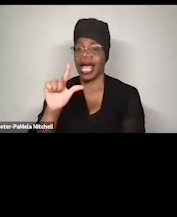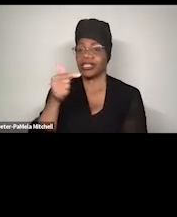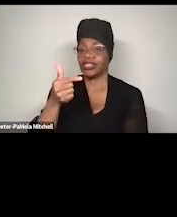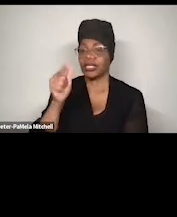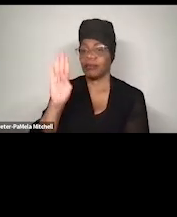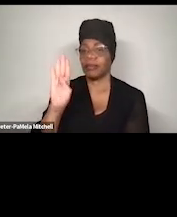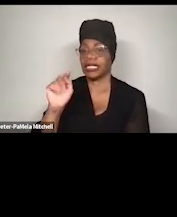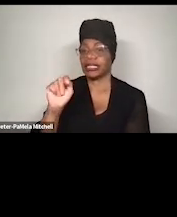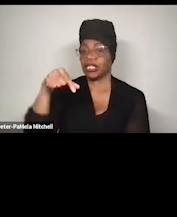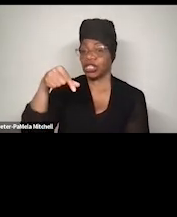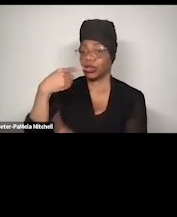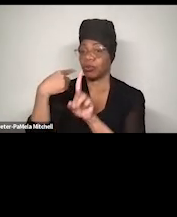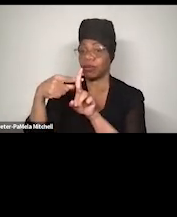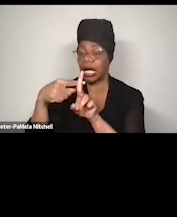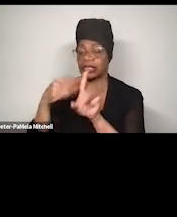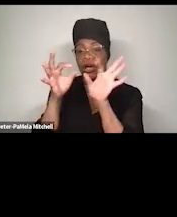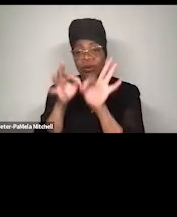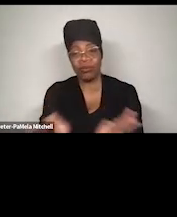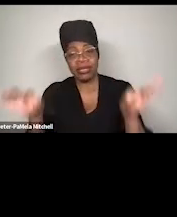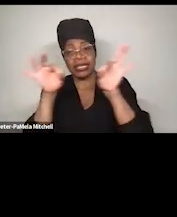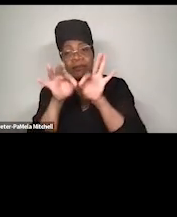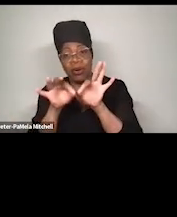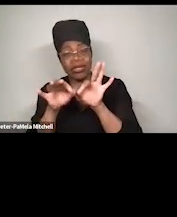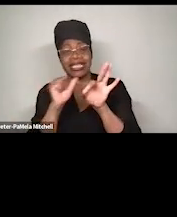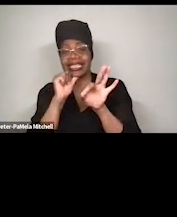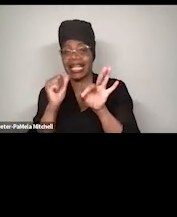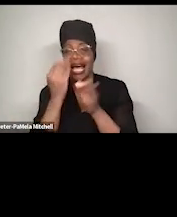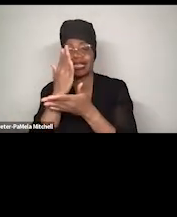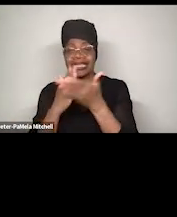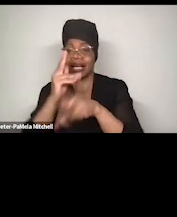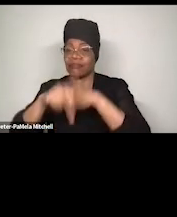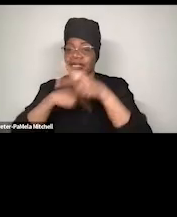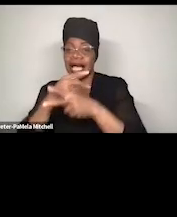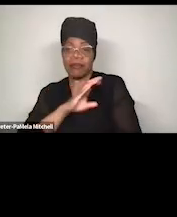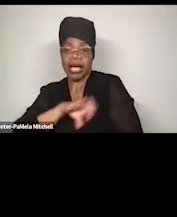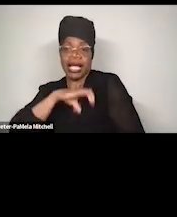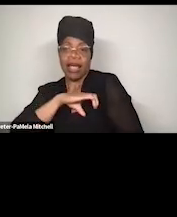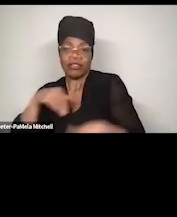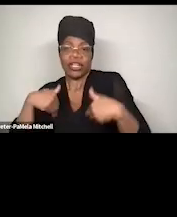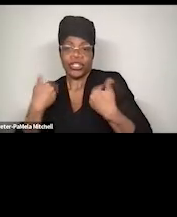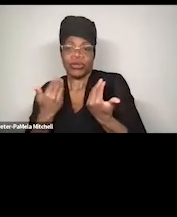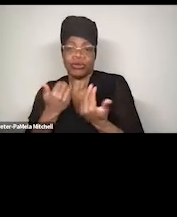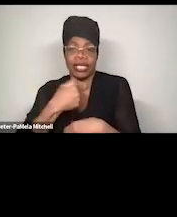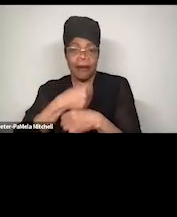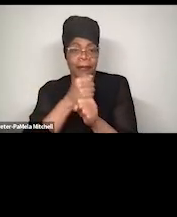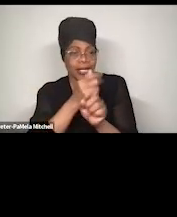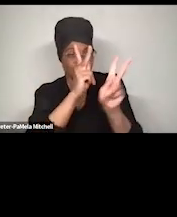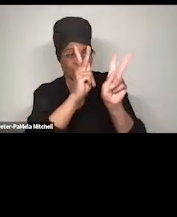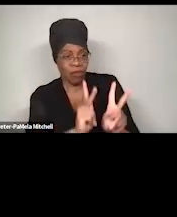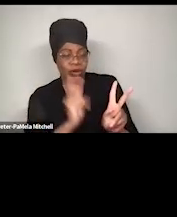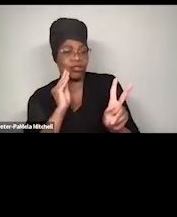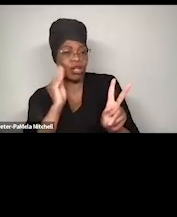very important to just state clearly at the outset that this is not some characteristic of these youth that makes them more likely to become homeless.